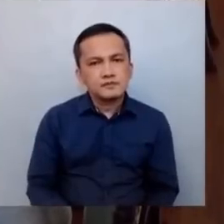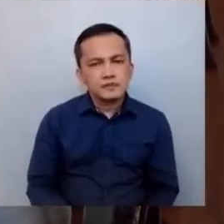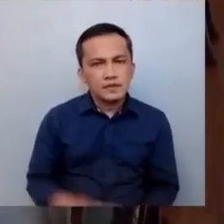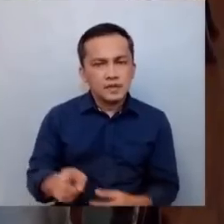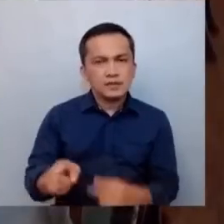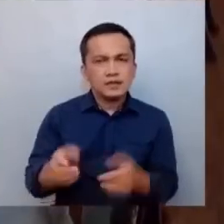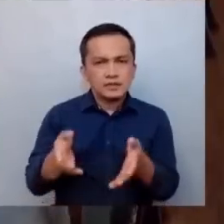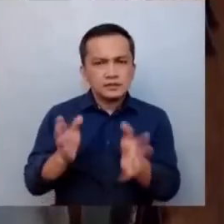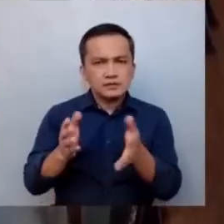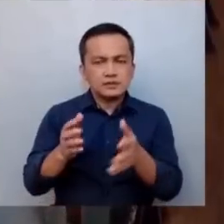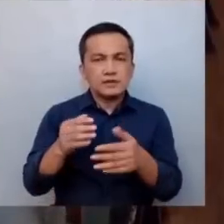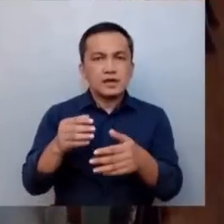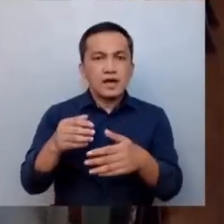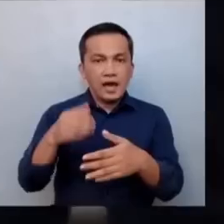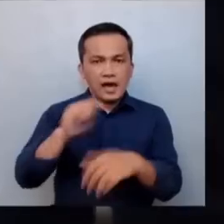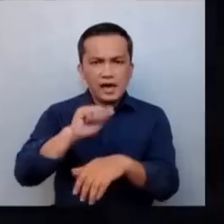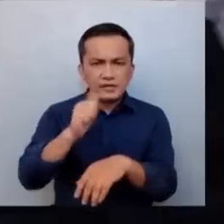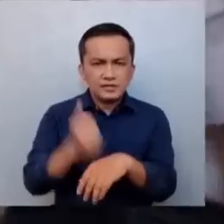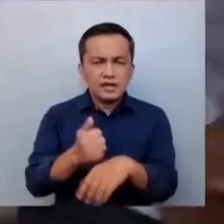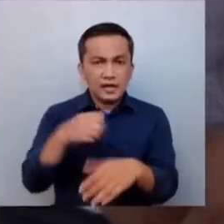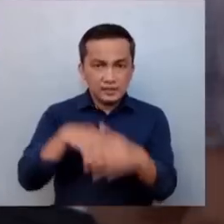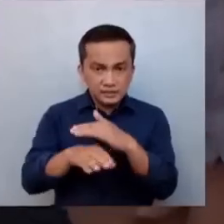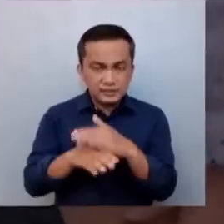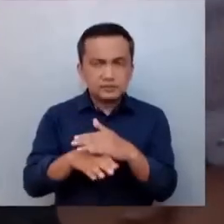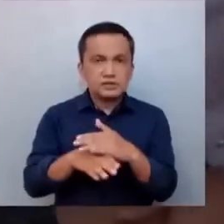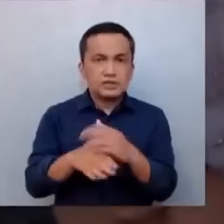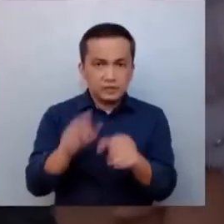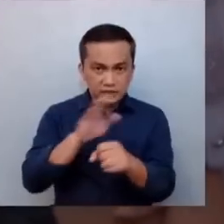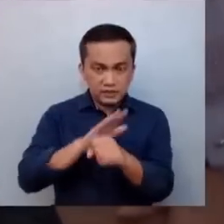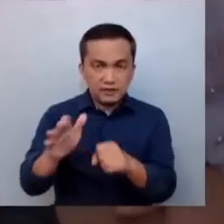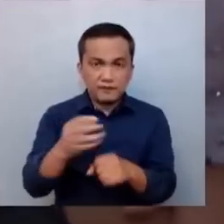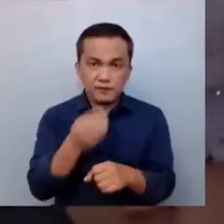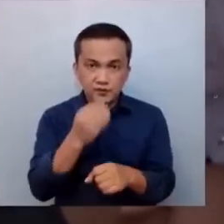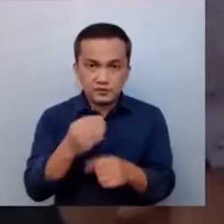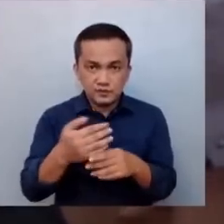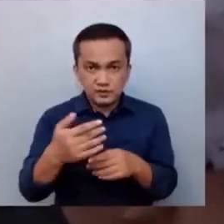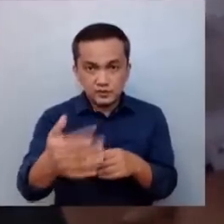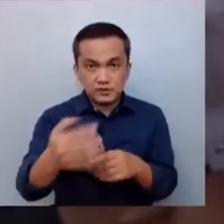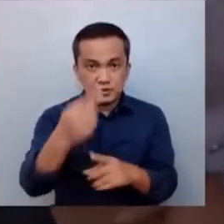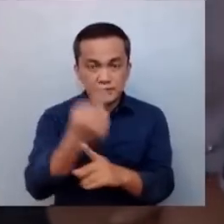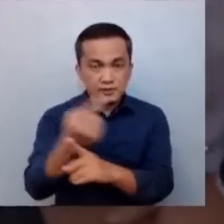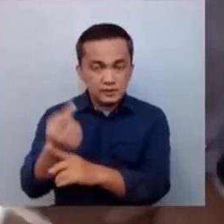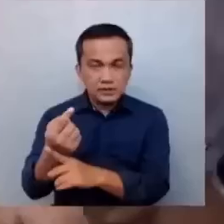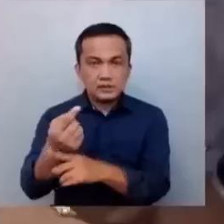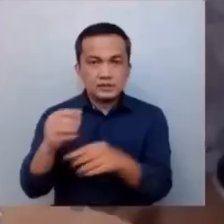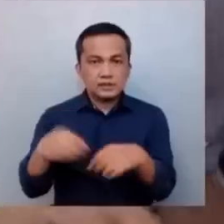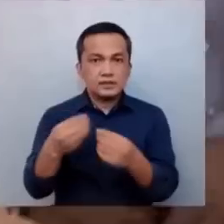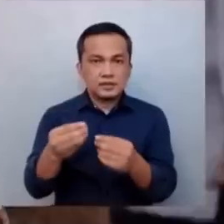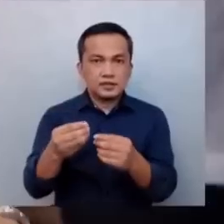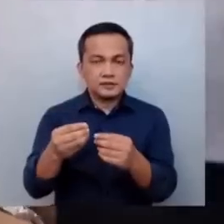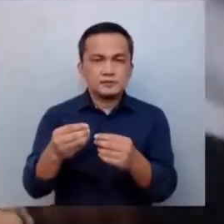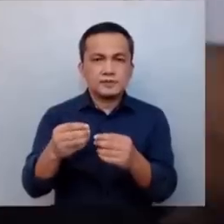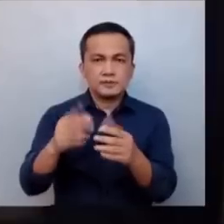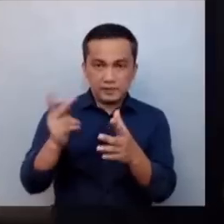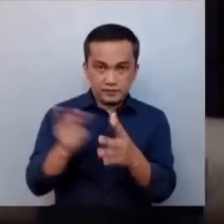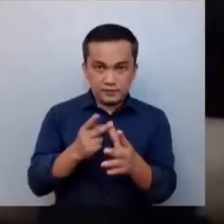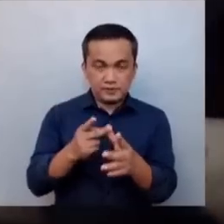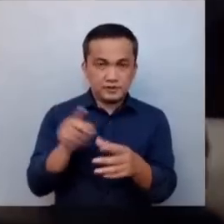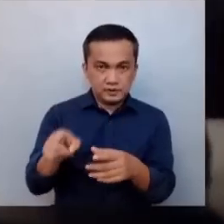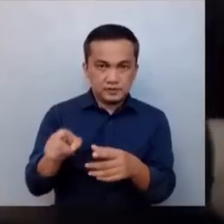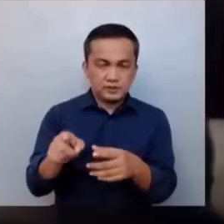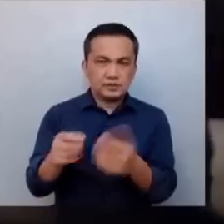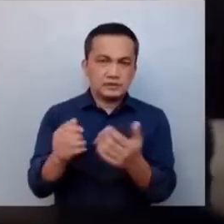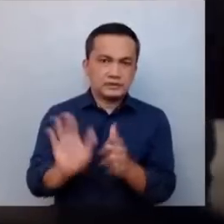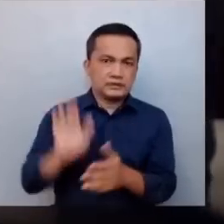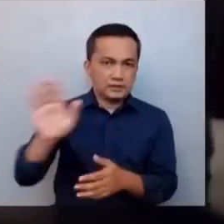to sufficient and affordable food in the next few months in the country would be given preferential treatment under his